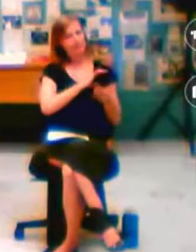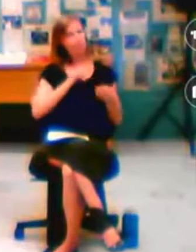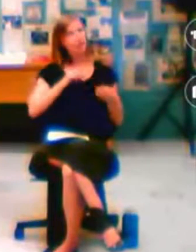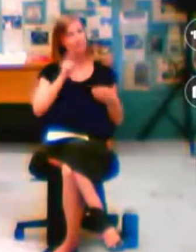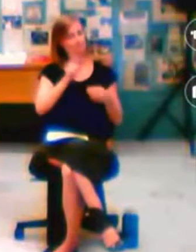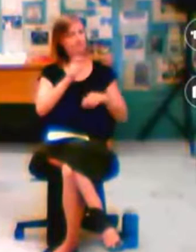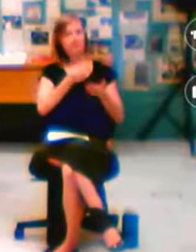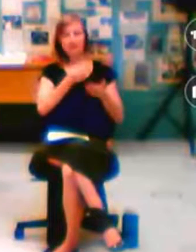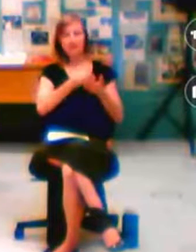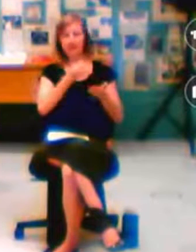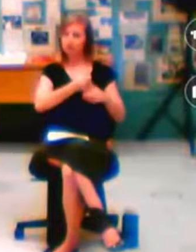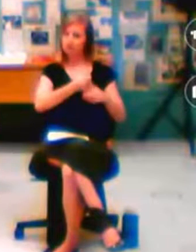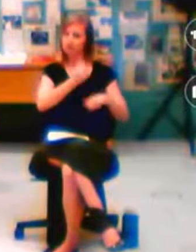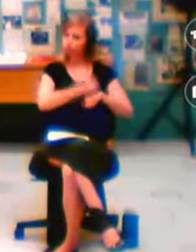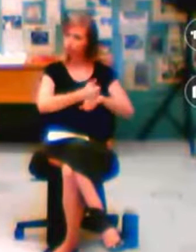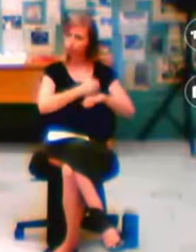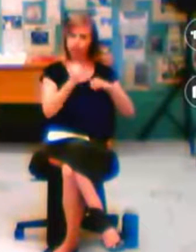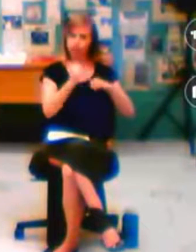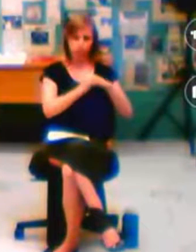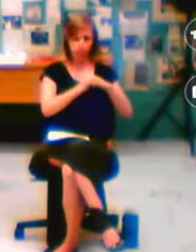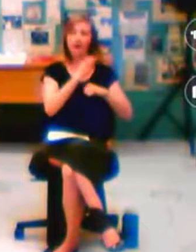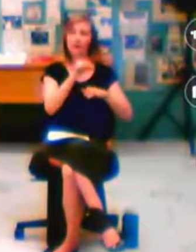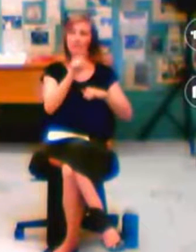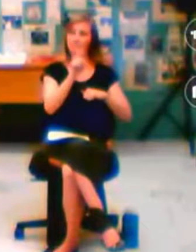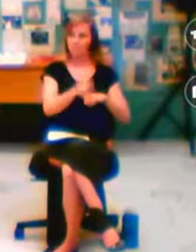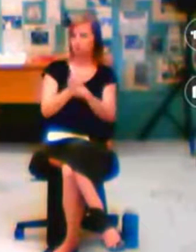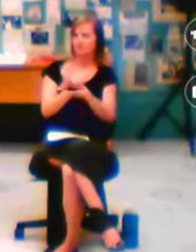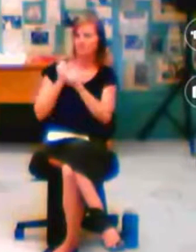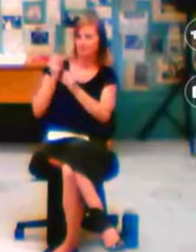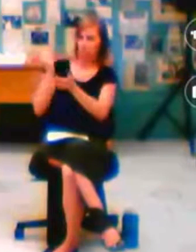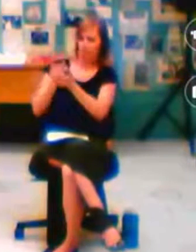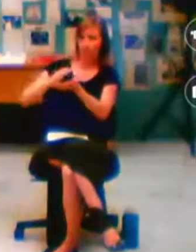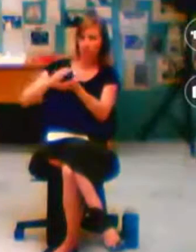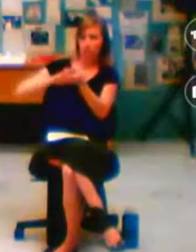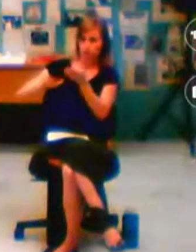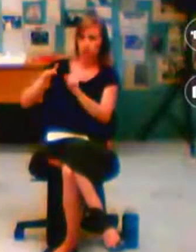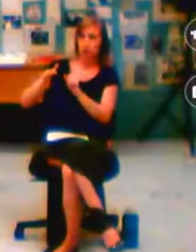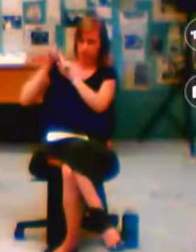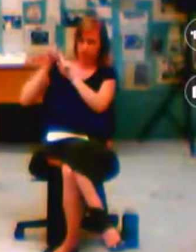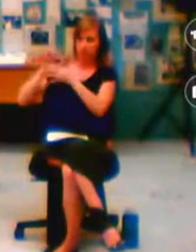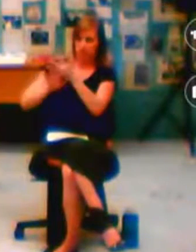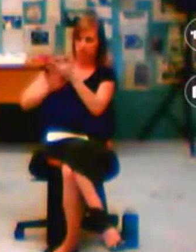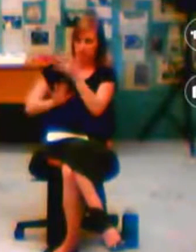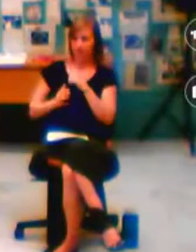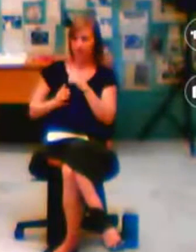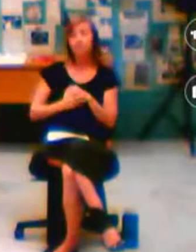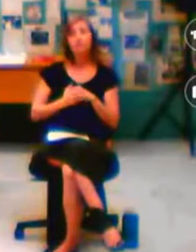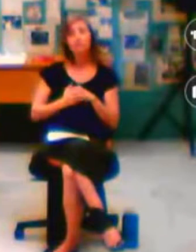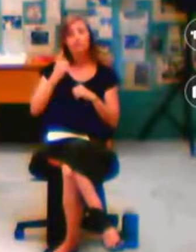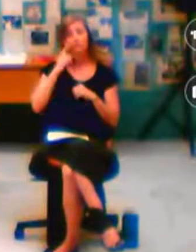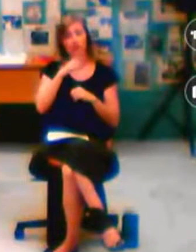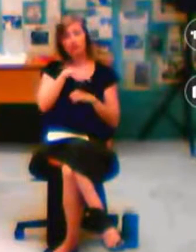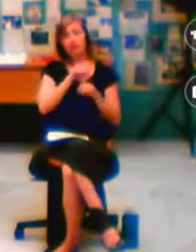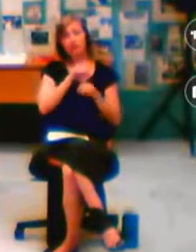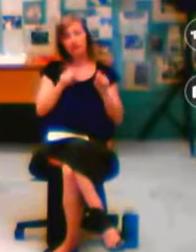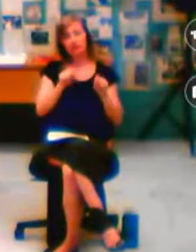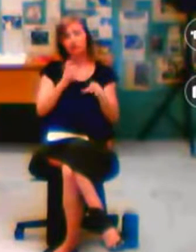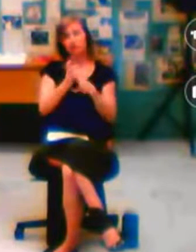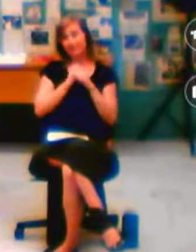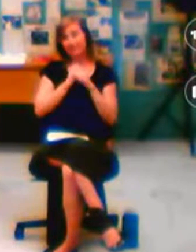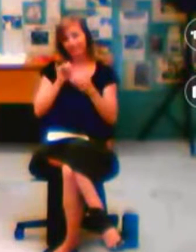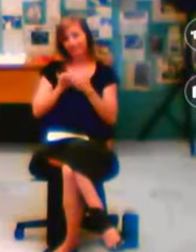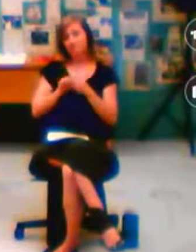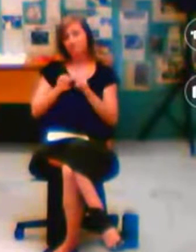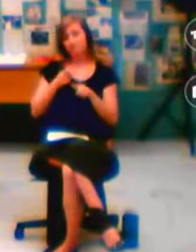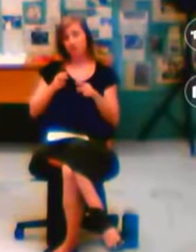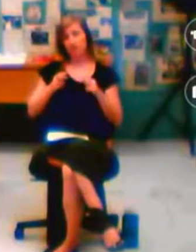revisor of statutes in writing of the date the operations are shut down. So it specifically says that the board needs to be